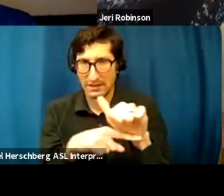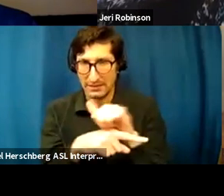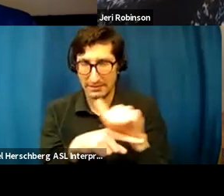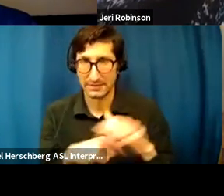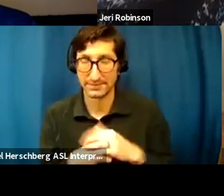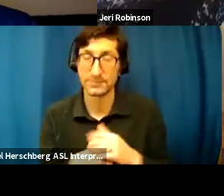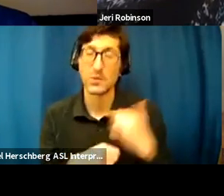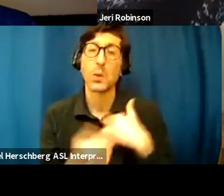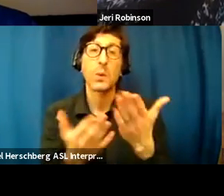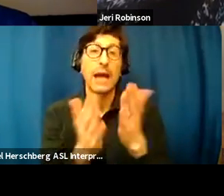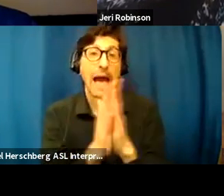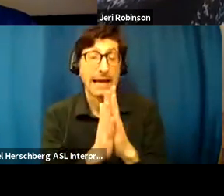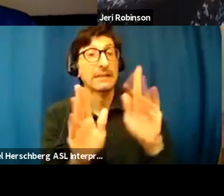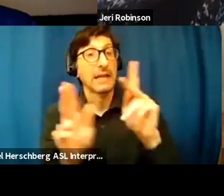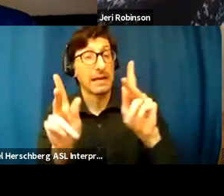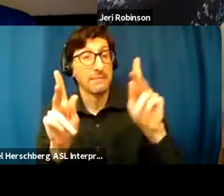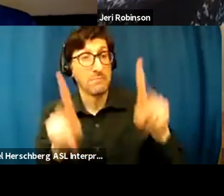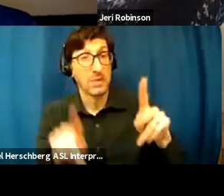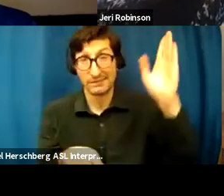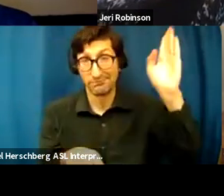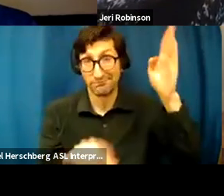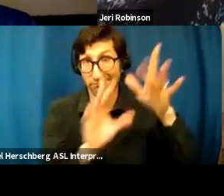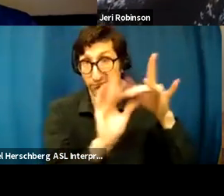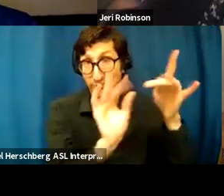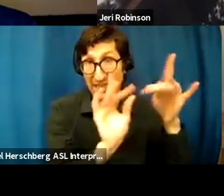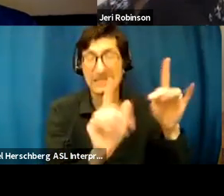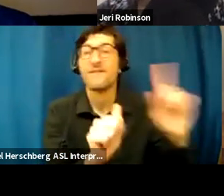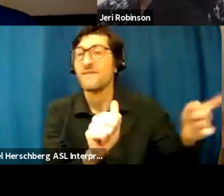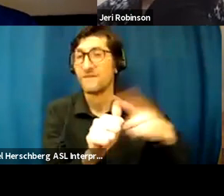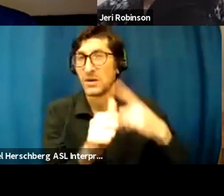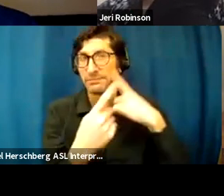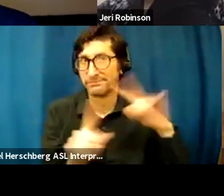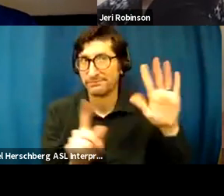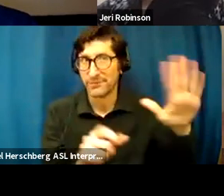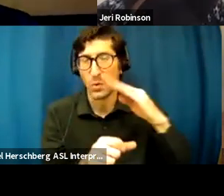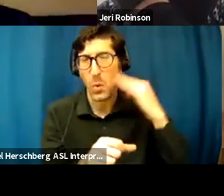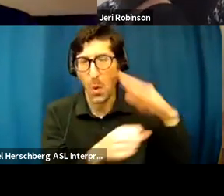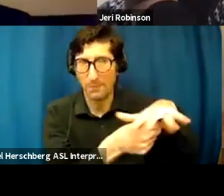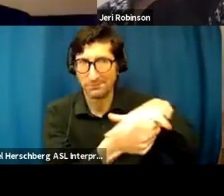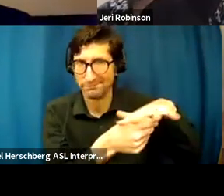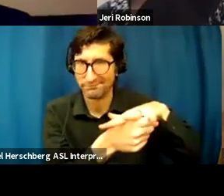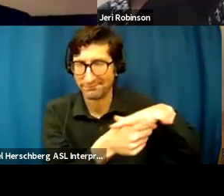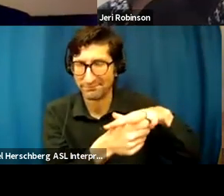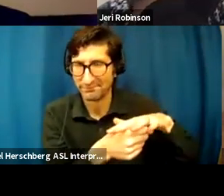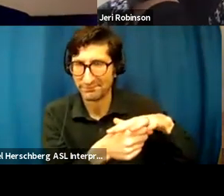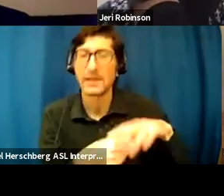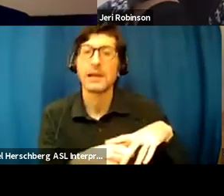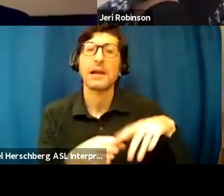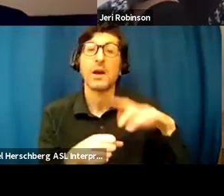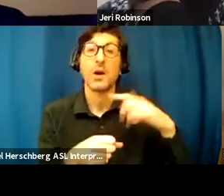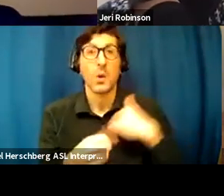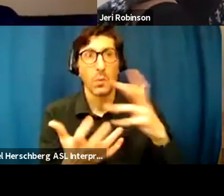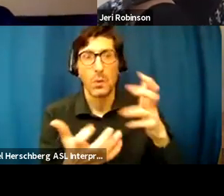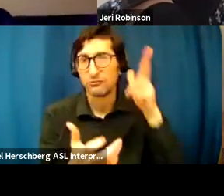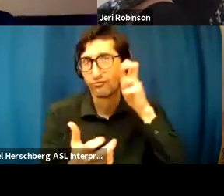we are asking speakers to identify the neighborhood where they reside. We are committed to hearing all the voices, and